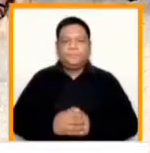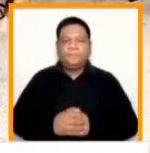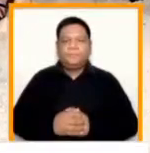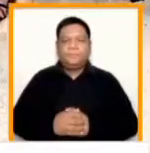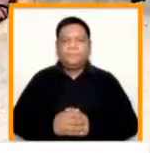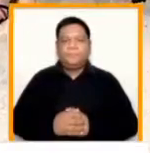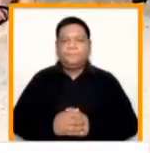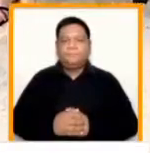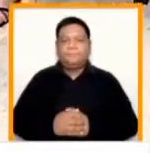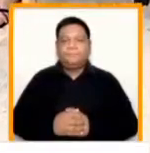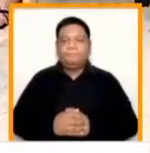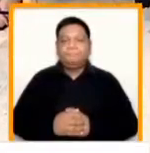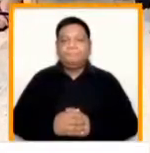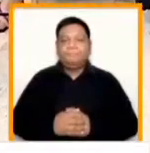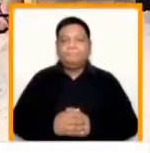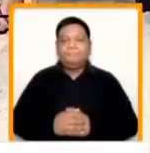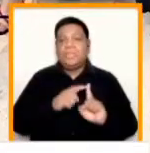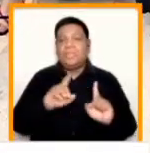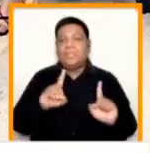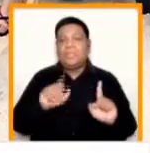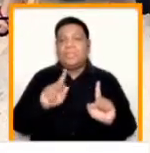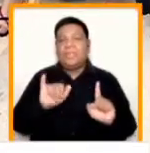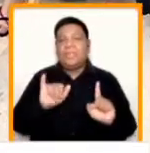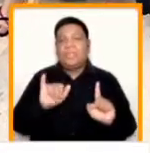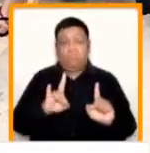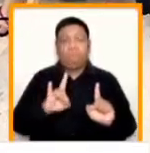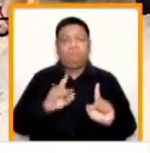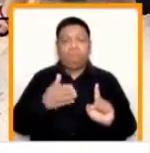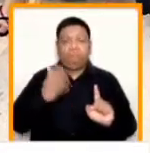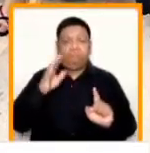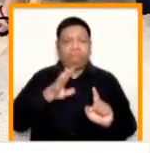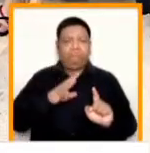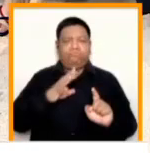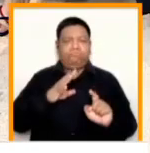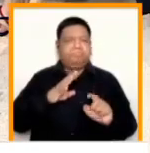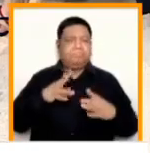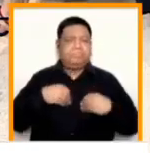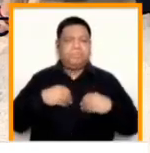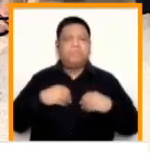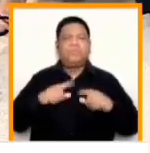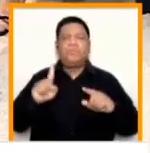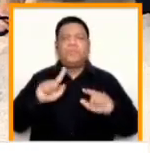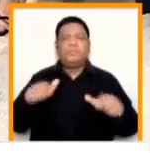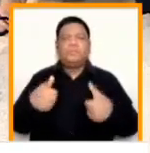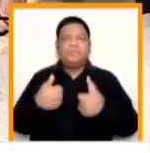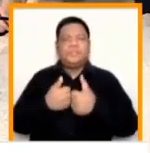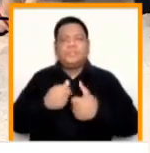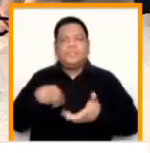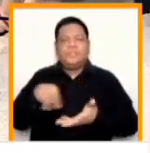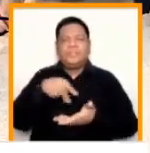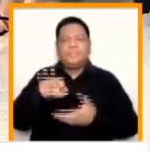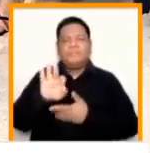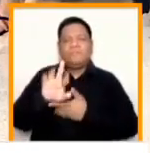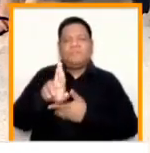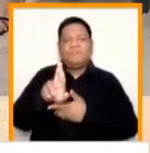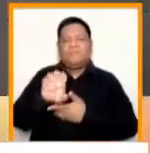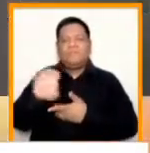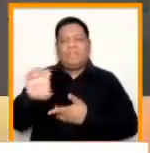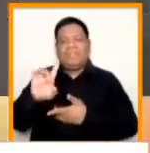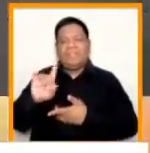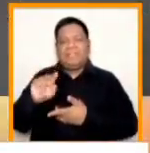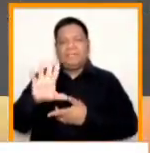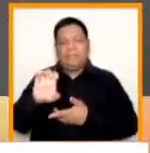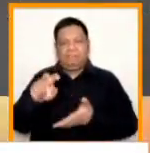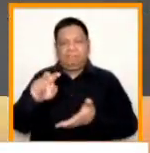Kumusta si David Licauco sa free dance challenge ng Heartful Cafe co-star na si Julian San Jose.